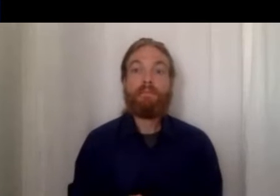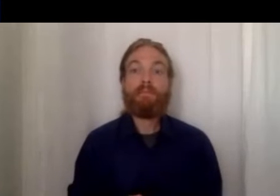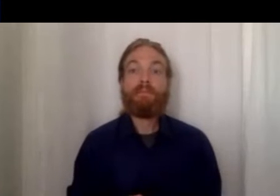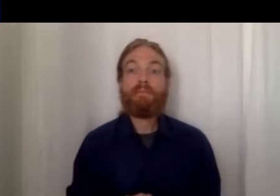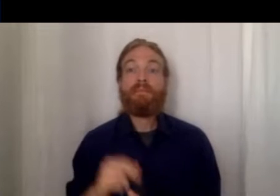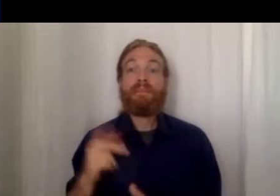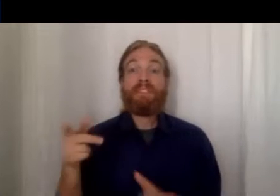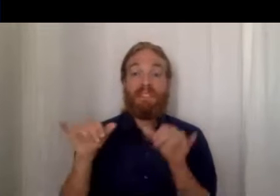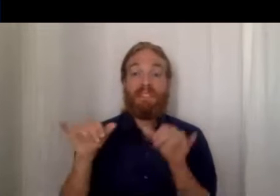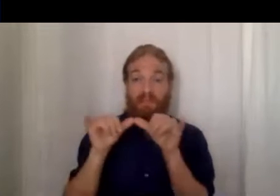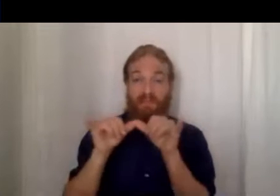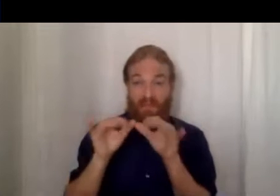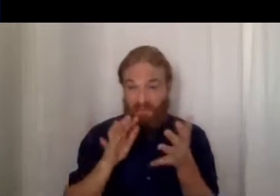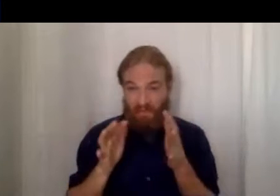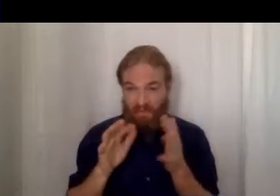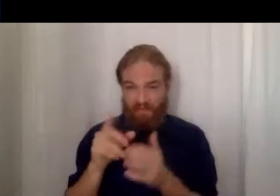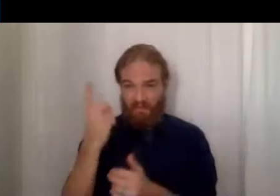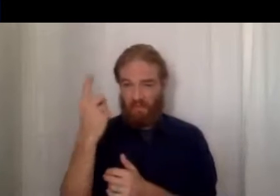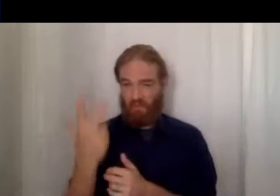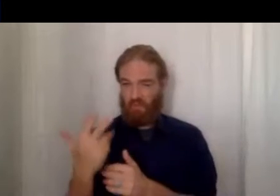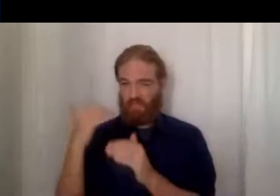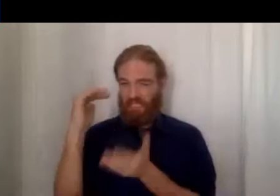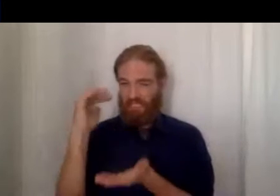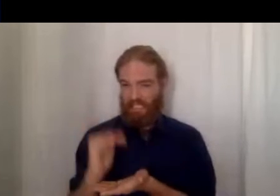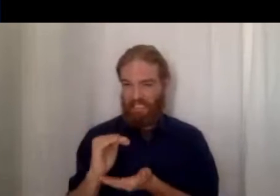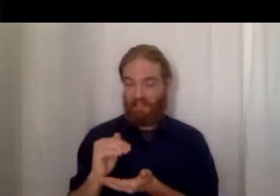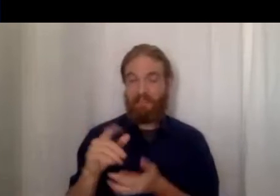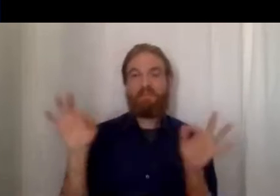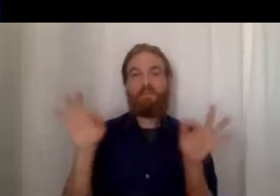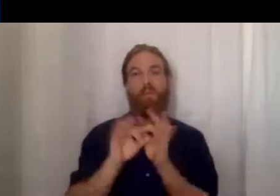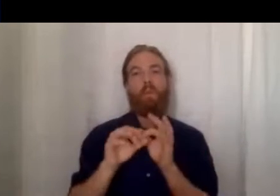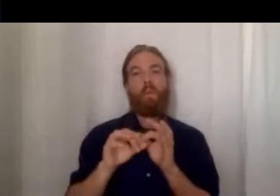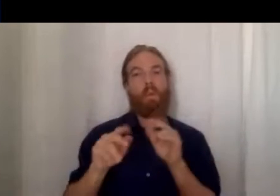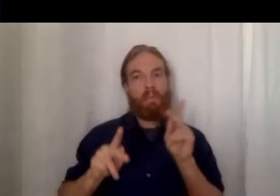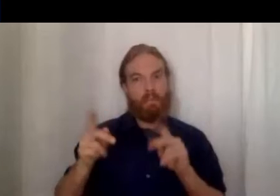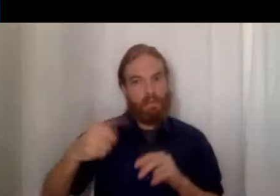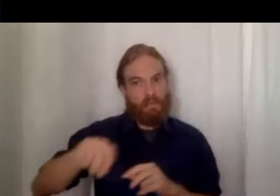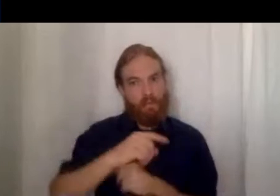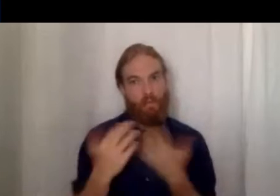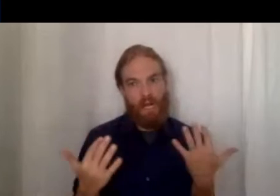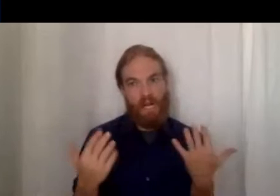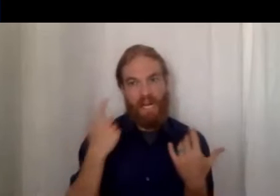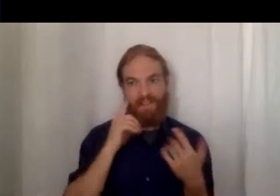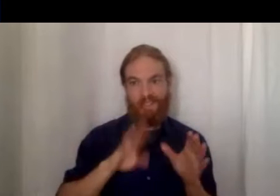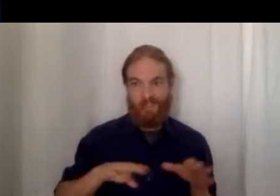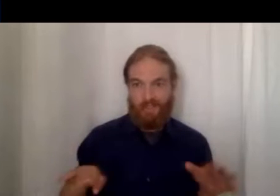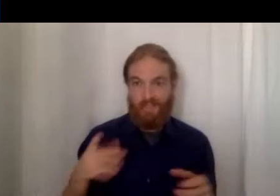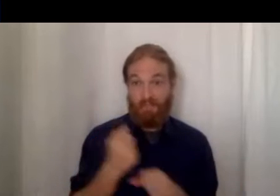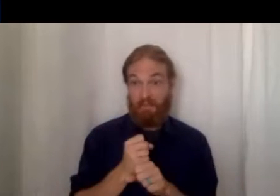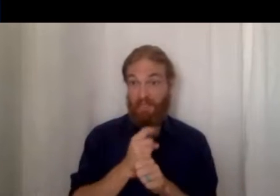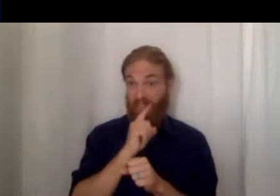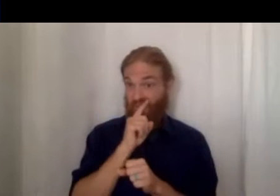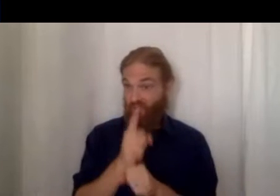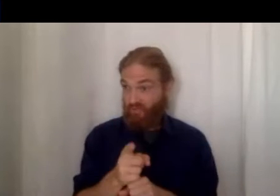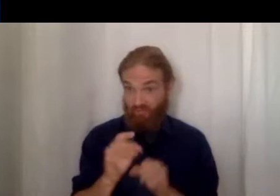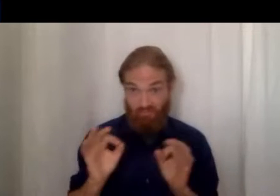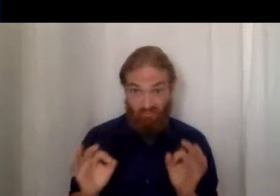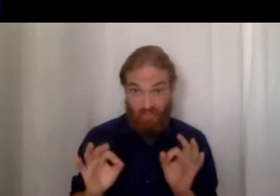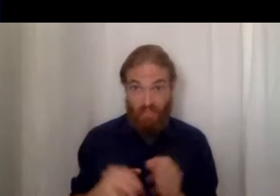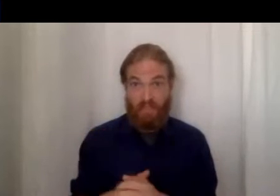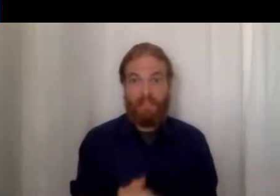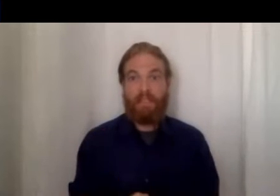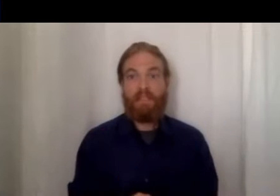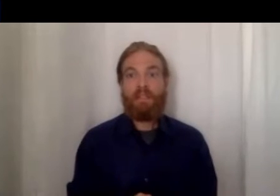to wait for formal authorization to vaccinate their younger children to make sure that the dose is appropriate for that age